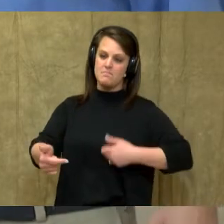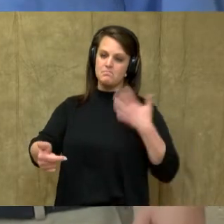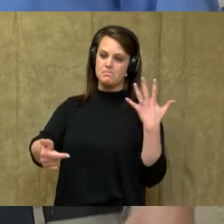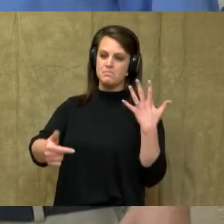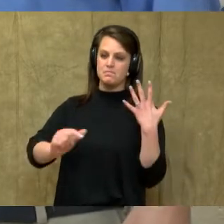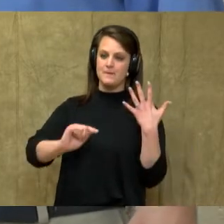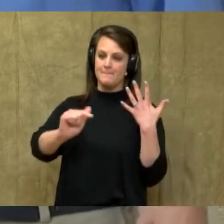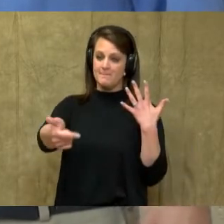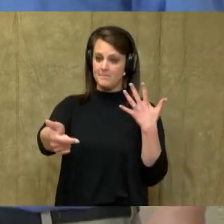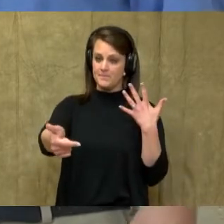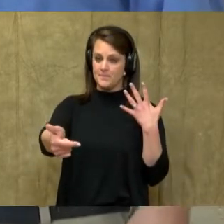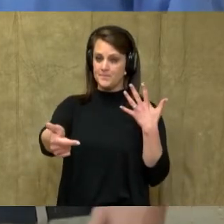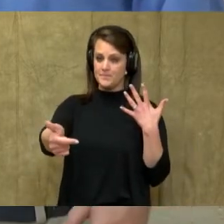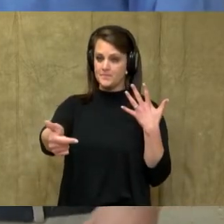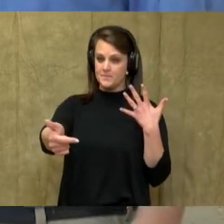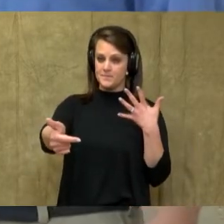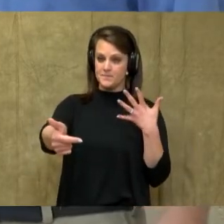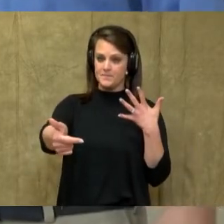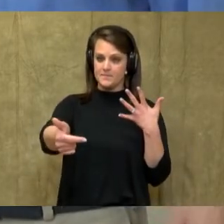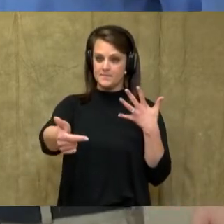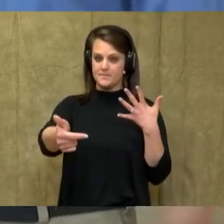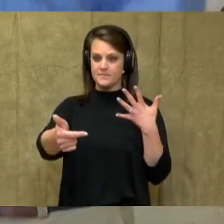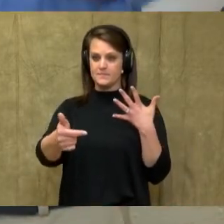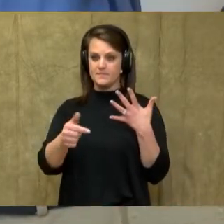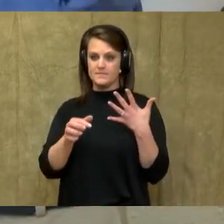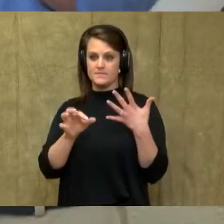Throw your staff up.